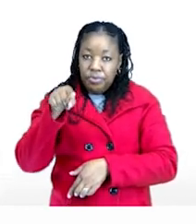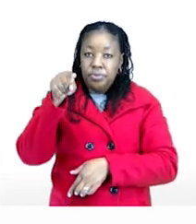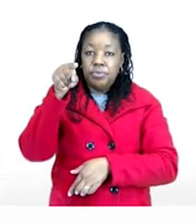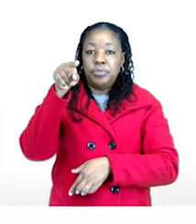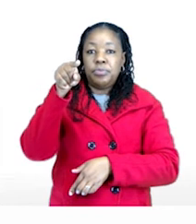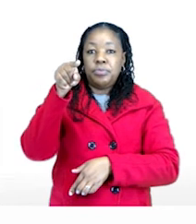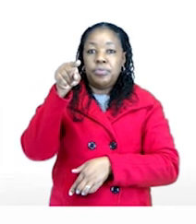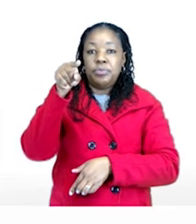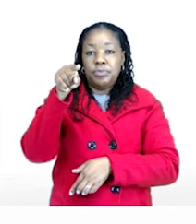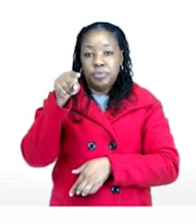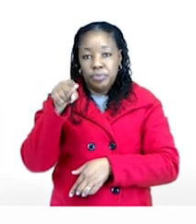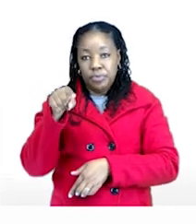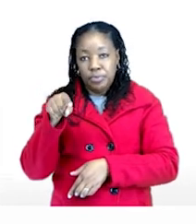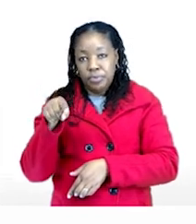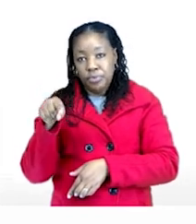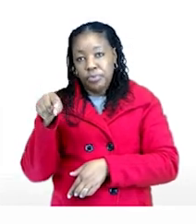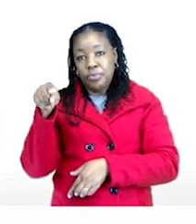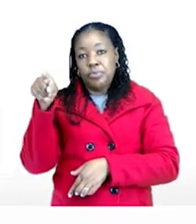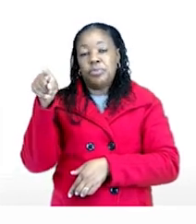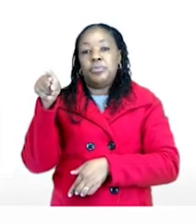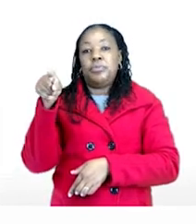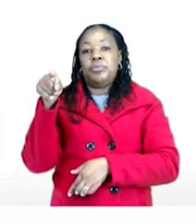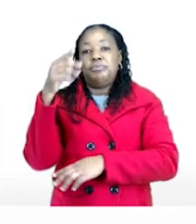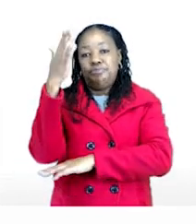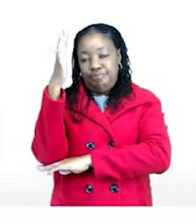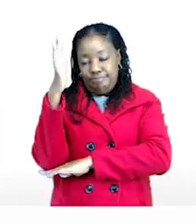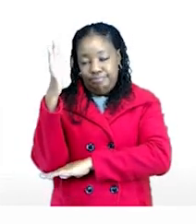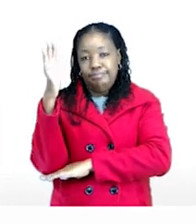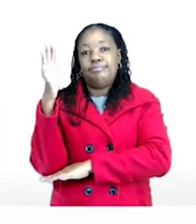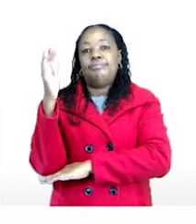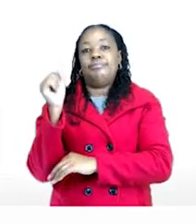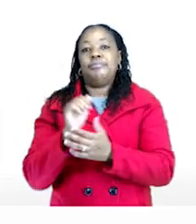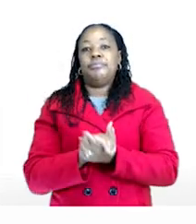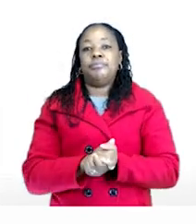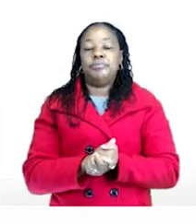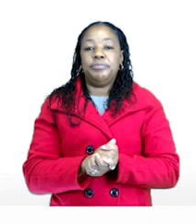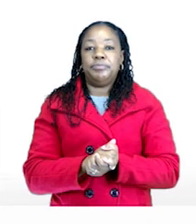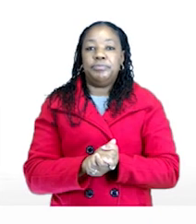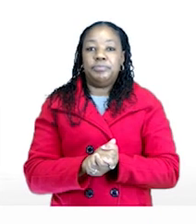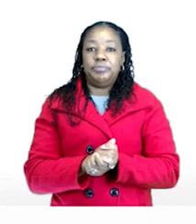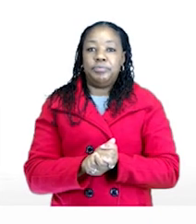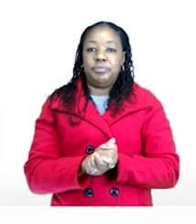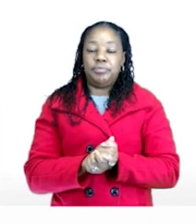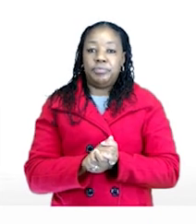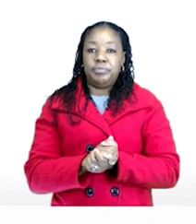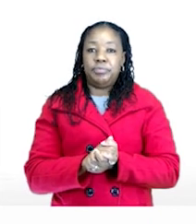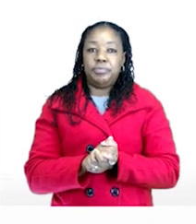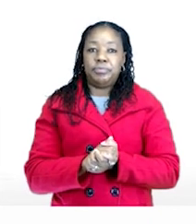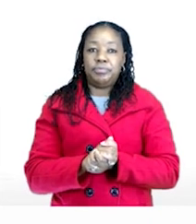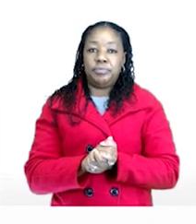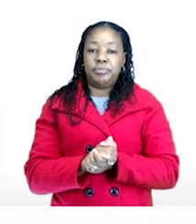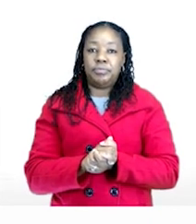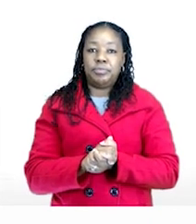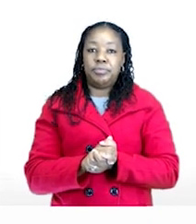down, curly, up and down until we get to the palm tree.